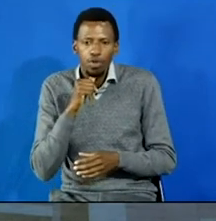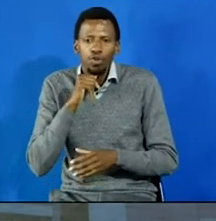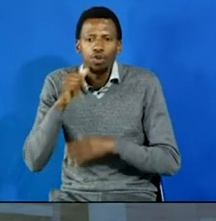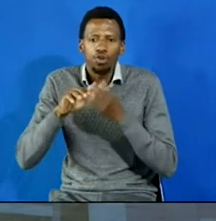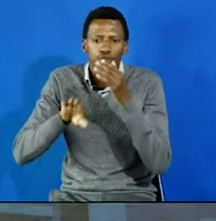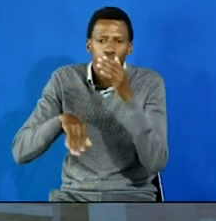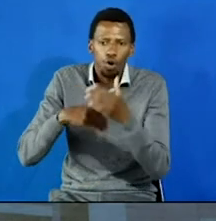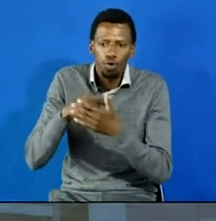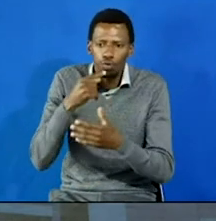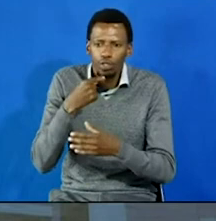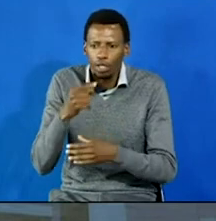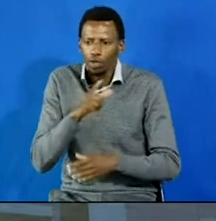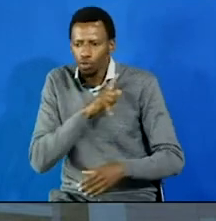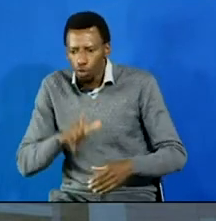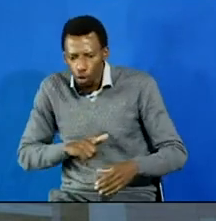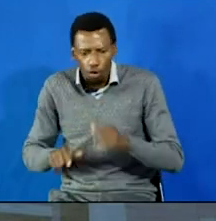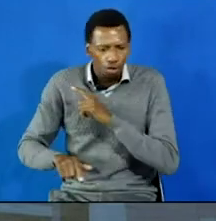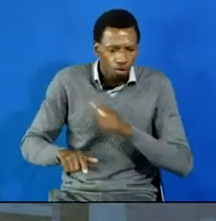heaven,